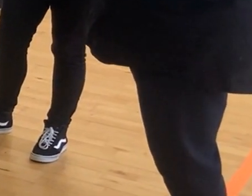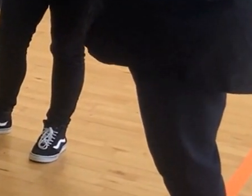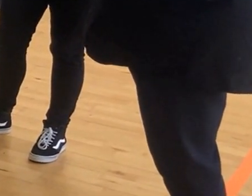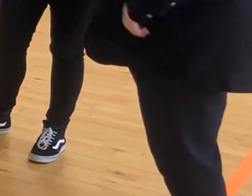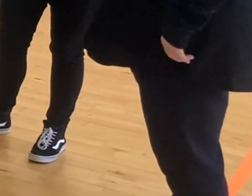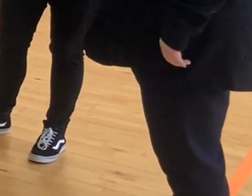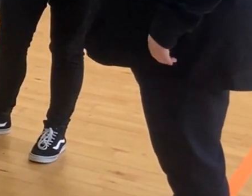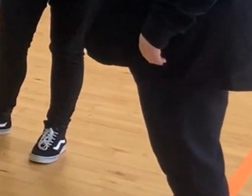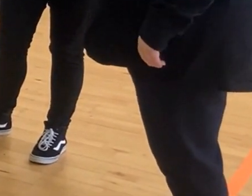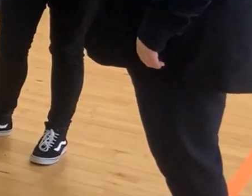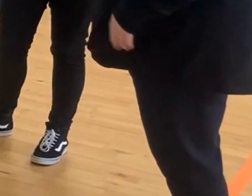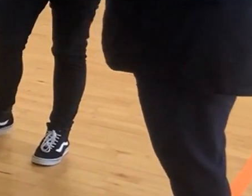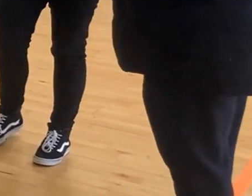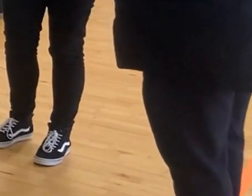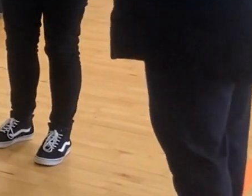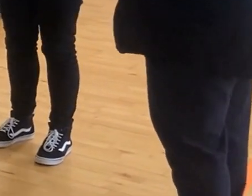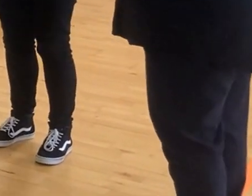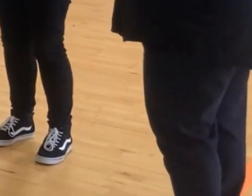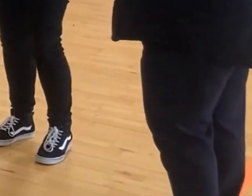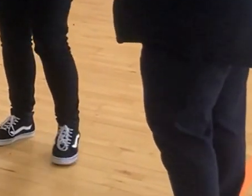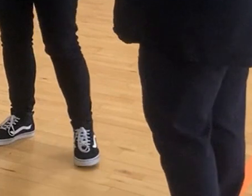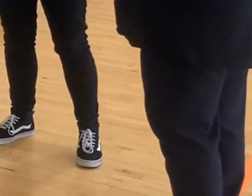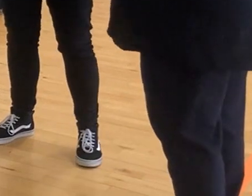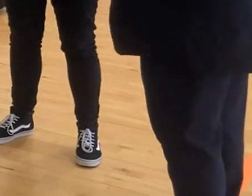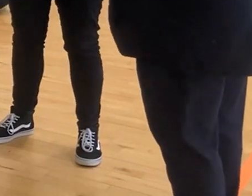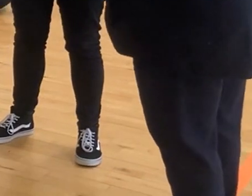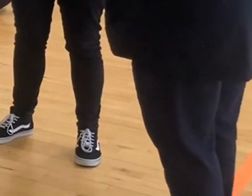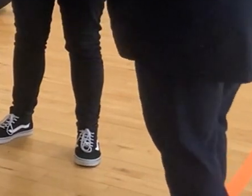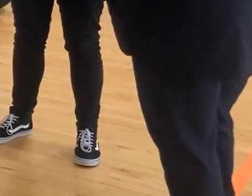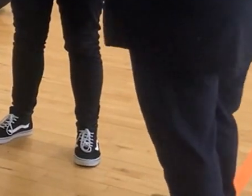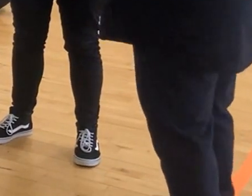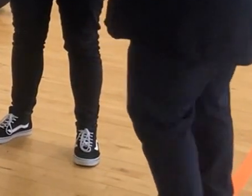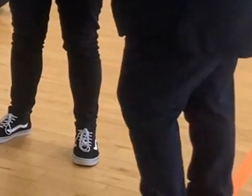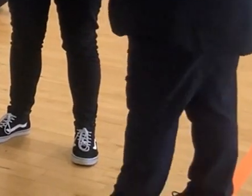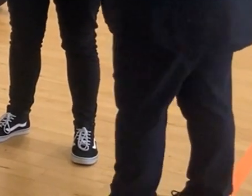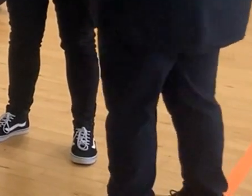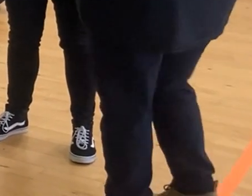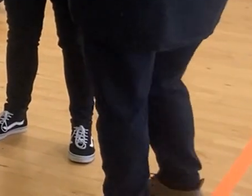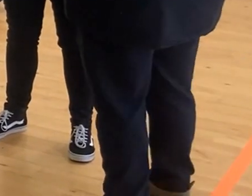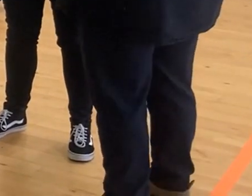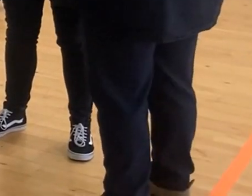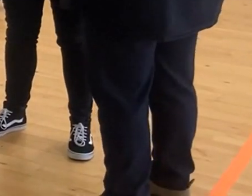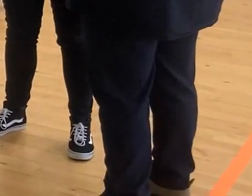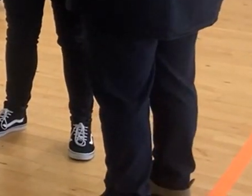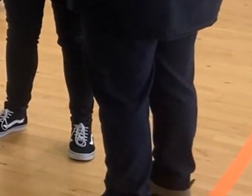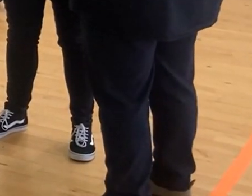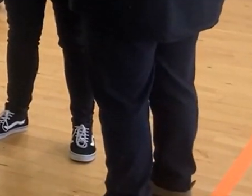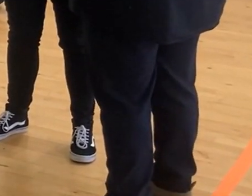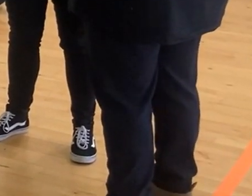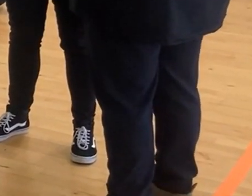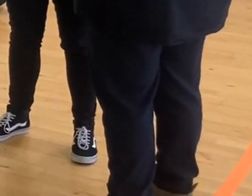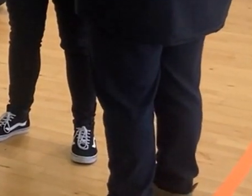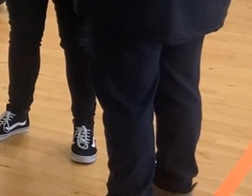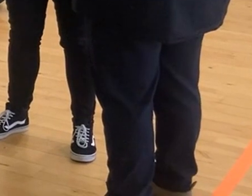individuals, so if we imagine that I am a deaf-blind, we might have deaf-blind, we might saying so that would be very... Leanne's come to deaf-blind now.